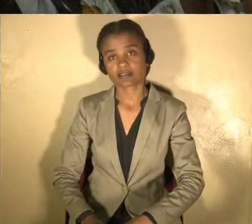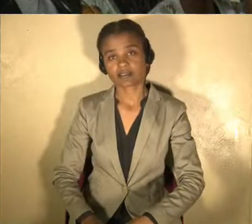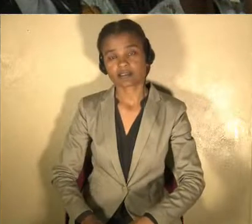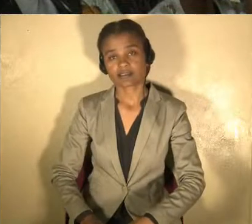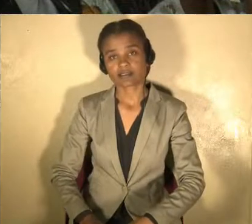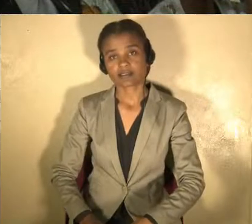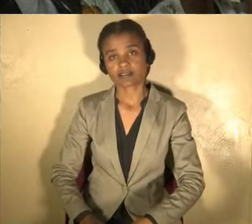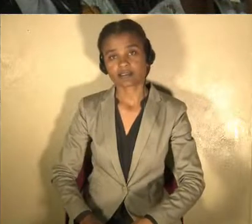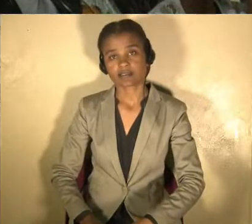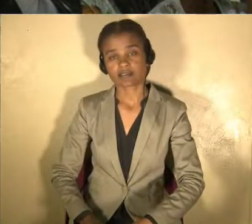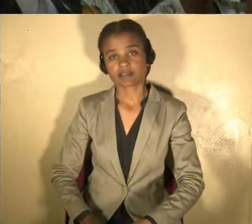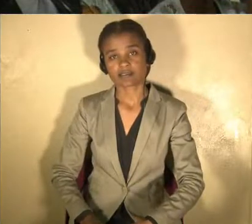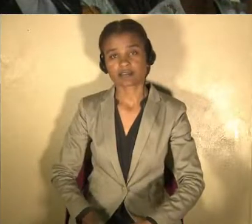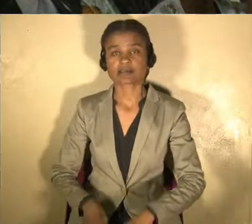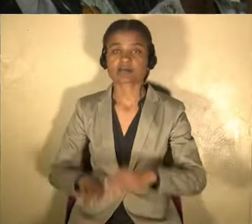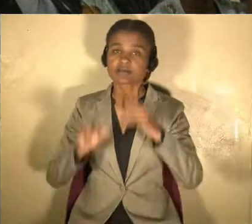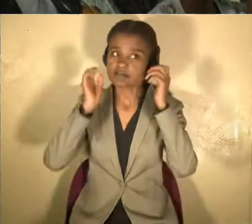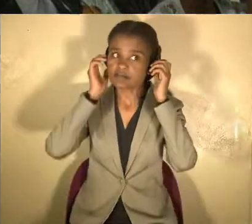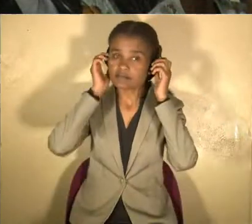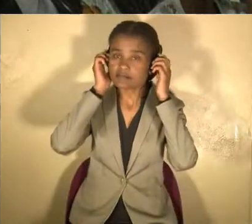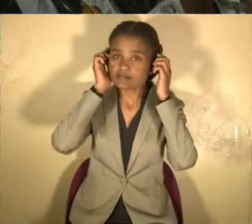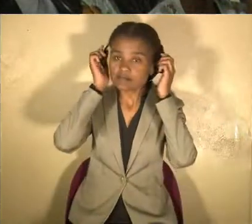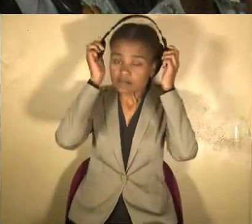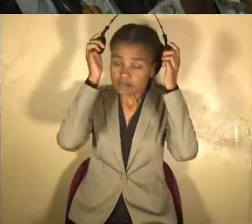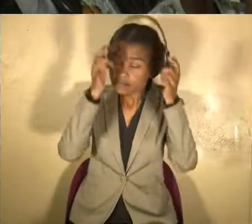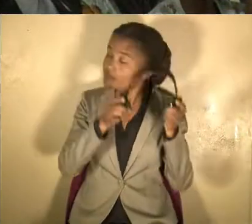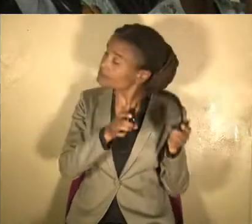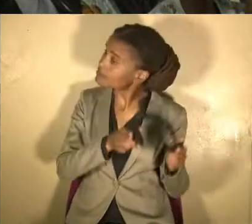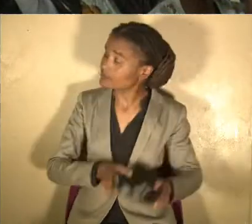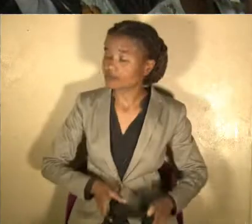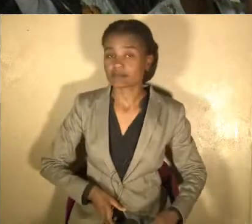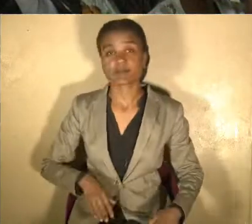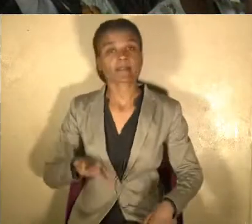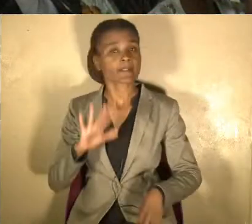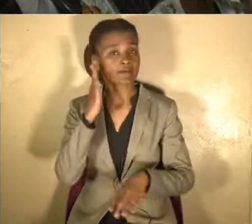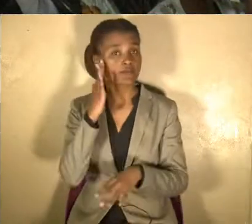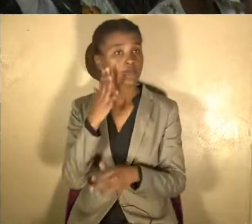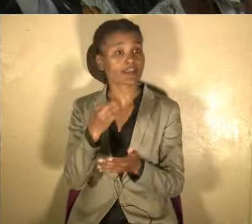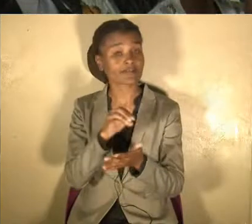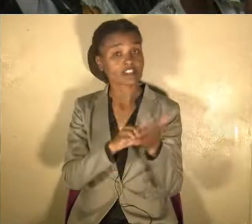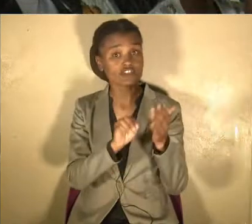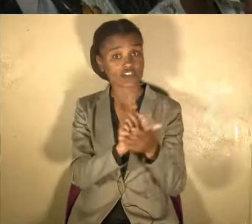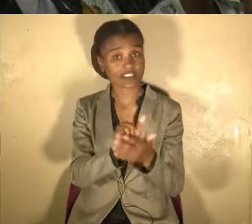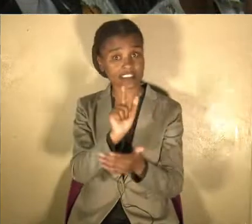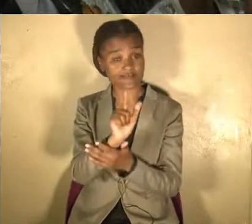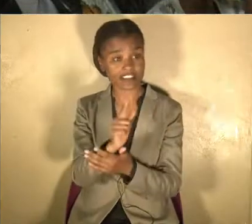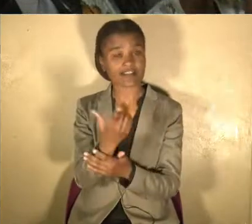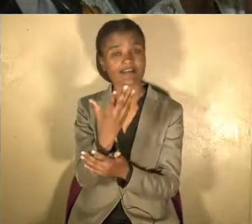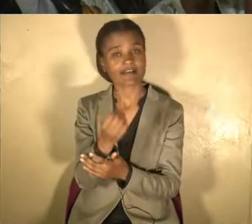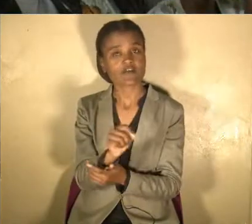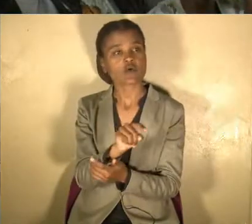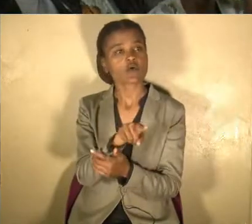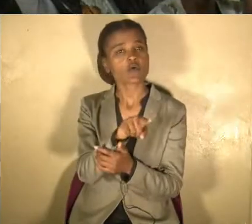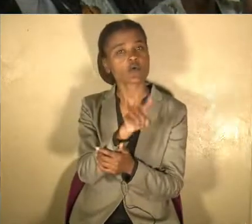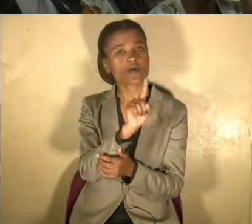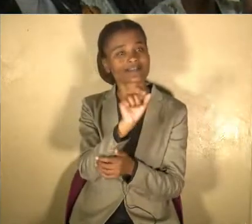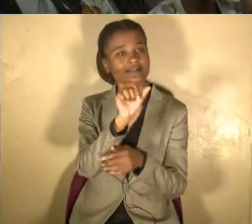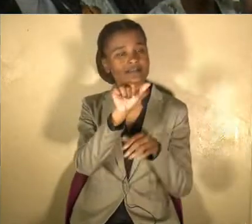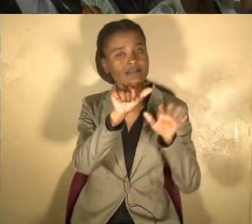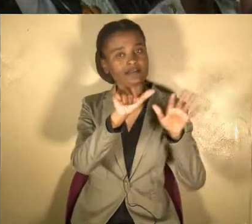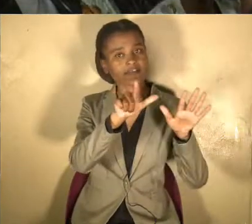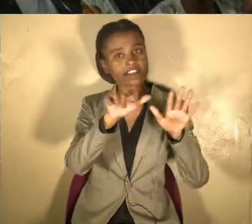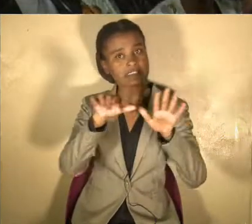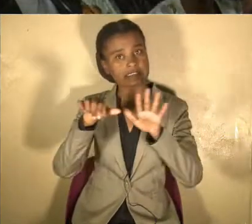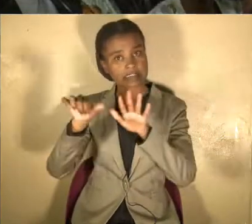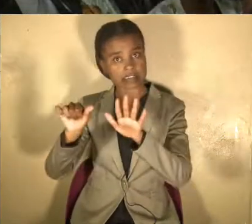section 176. Re a extend jara le jara. And gape mo Children's Act wa